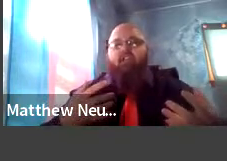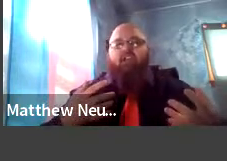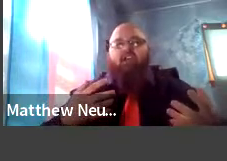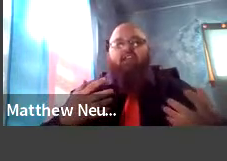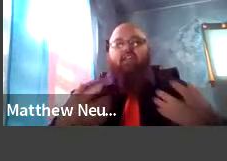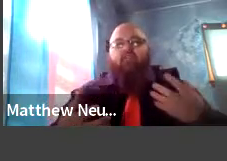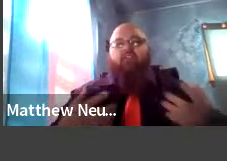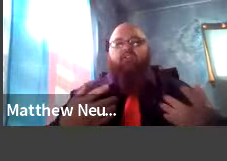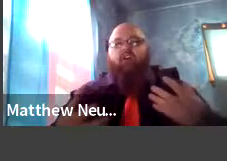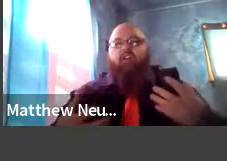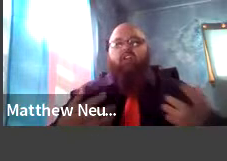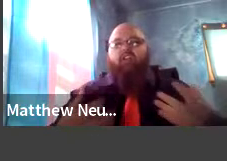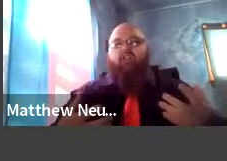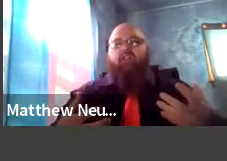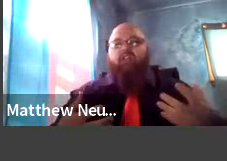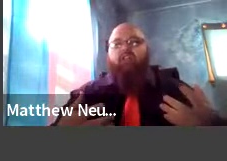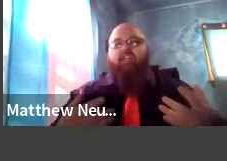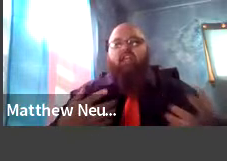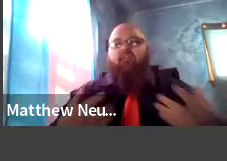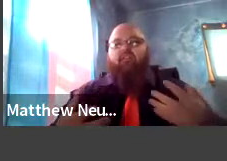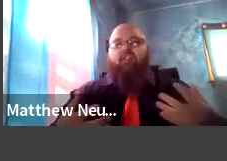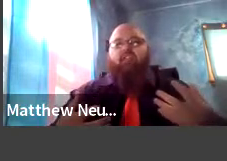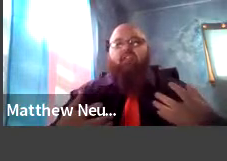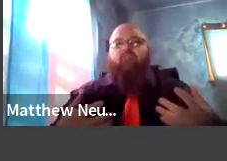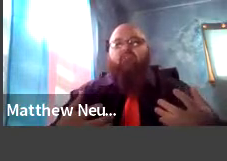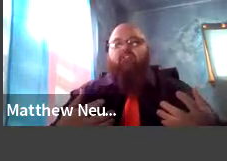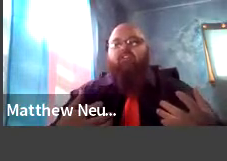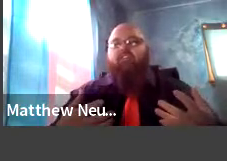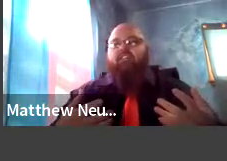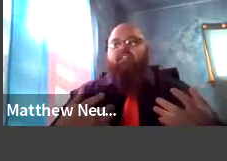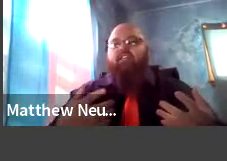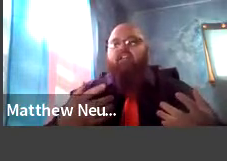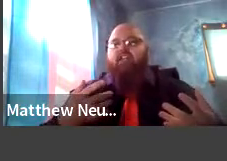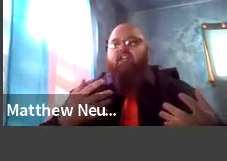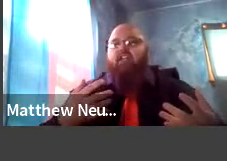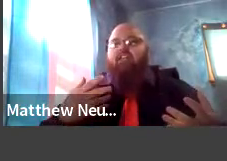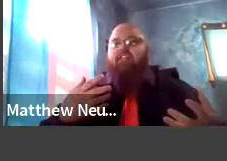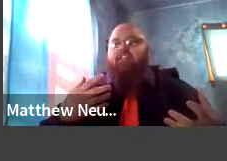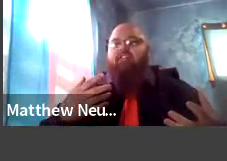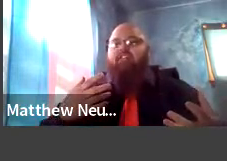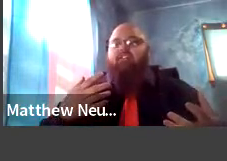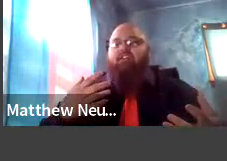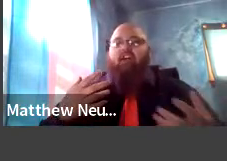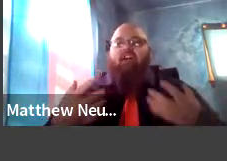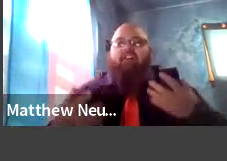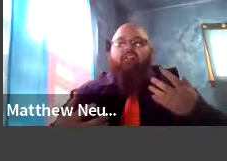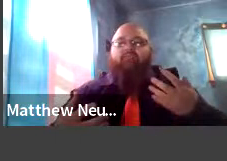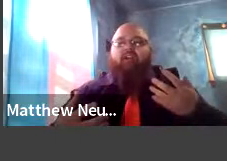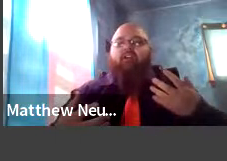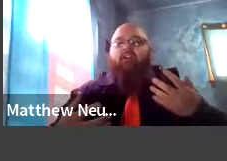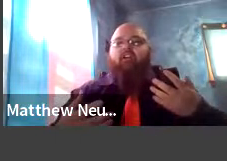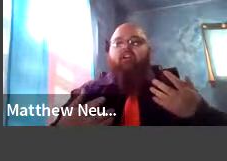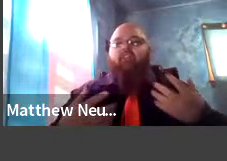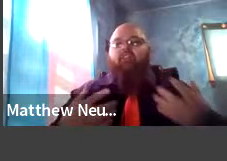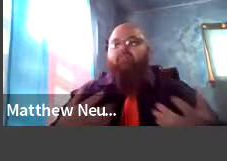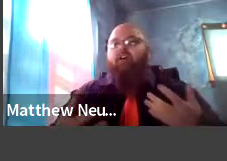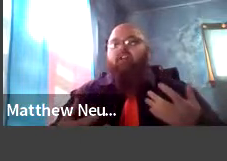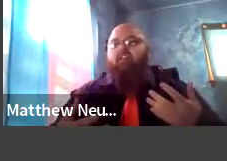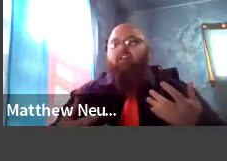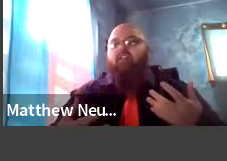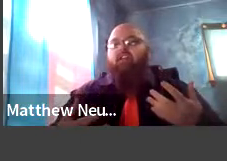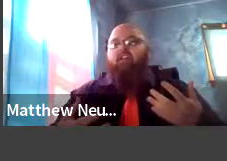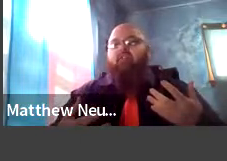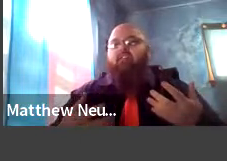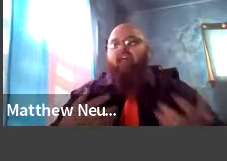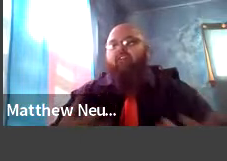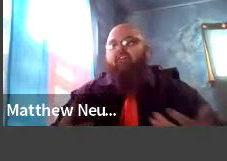first language of calling it GRIDS, the gay-related immune deficiency, it caused a barrier of